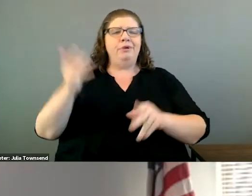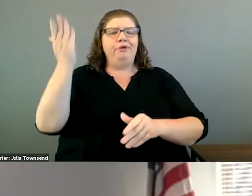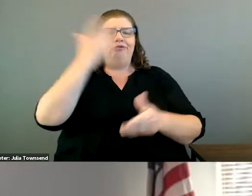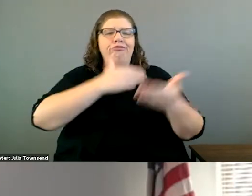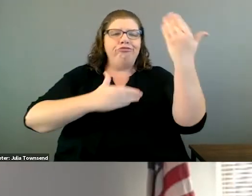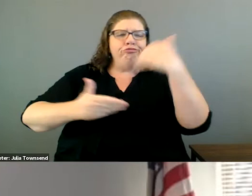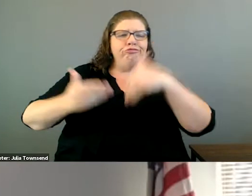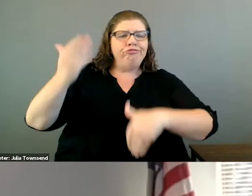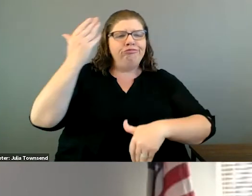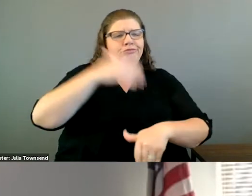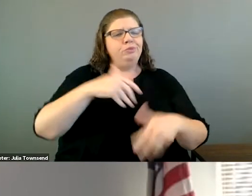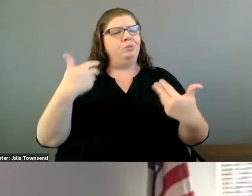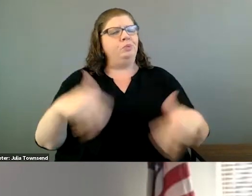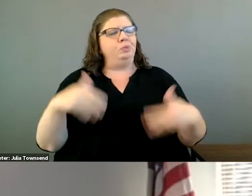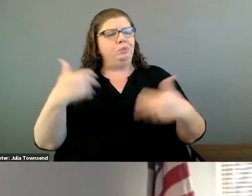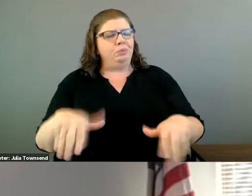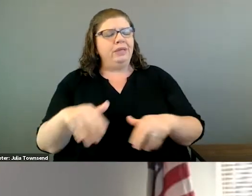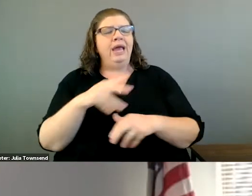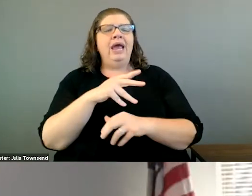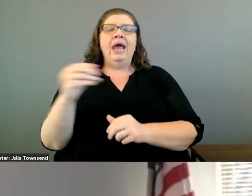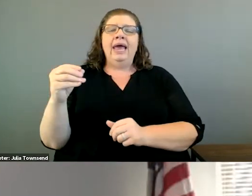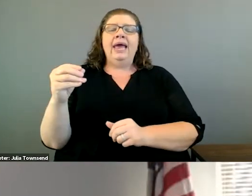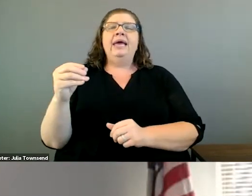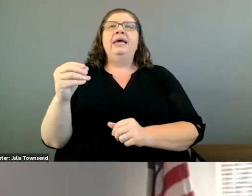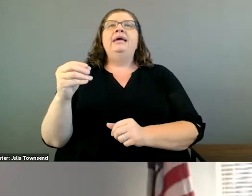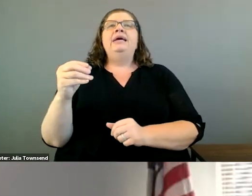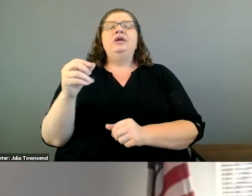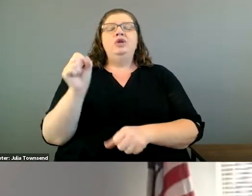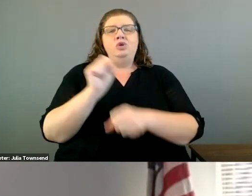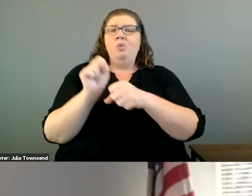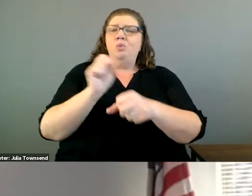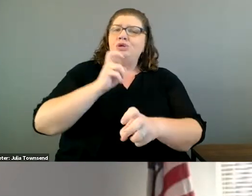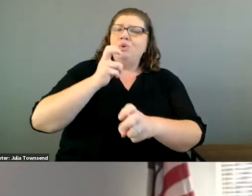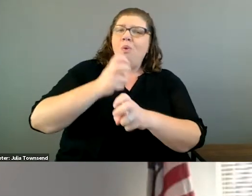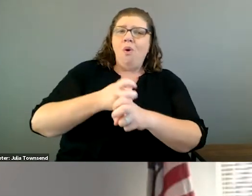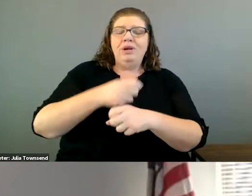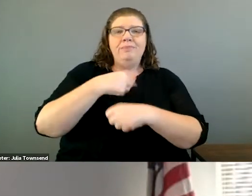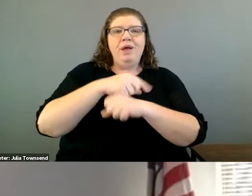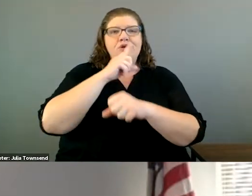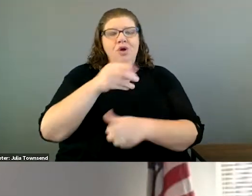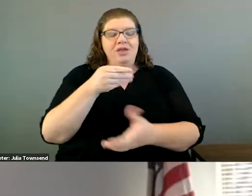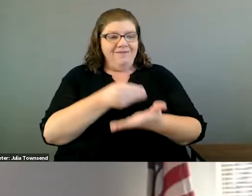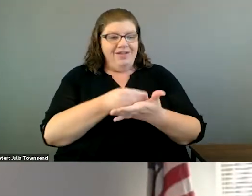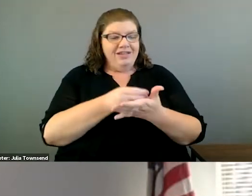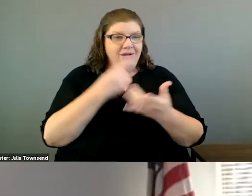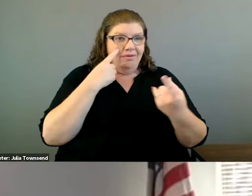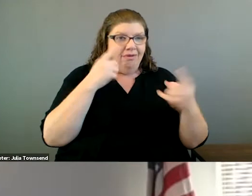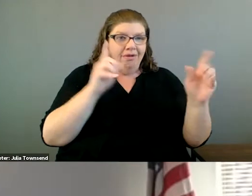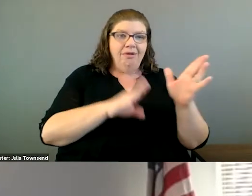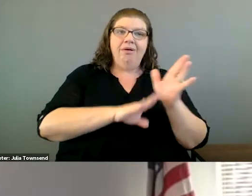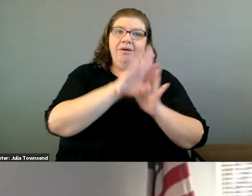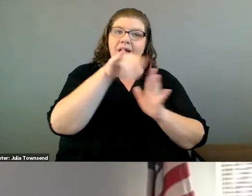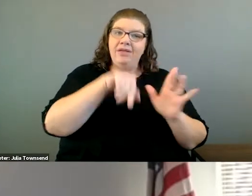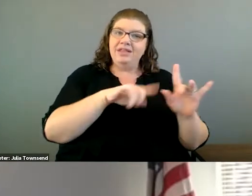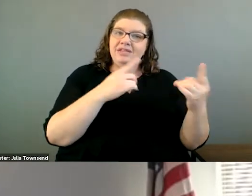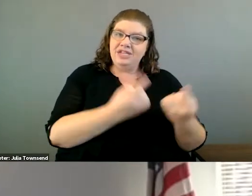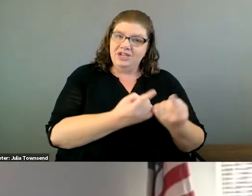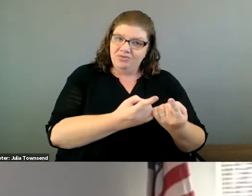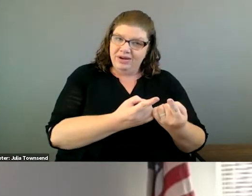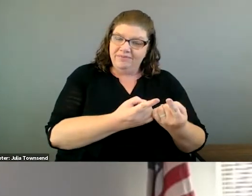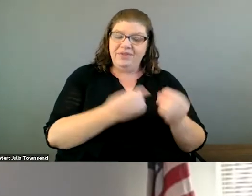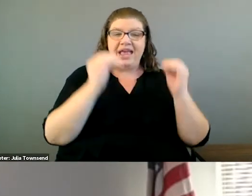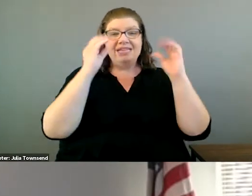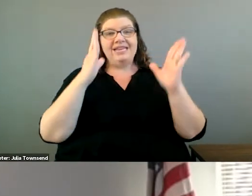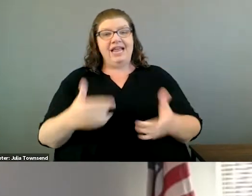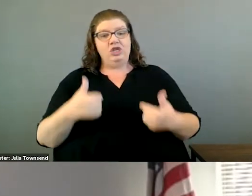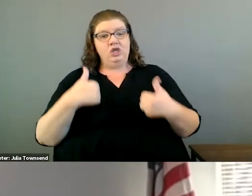scenes. And you have worked so hard to ensure the fiscal health and well-being of our district. And as an educator, I feel